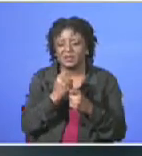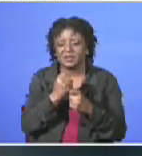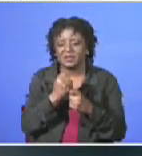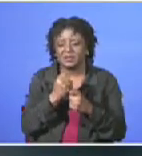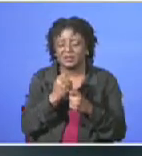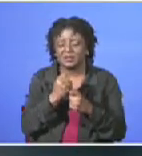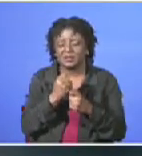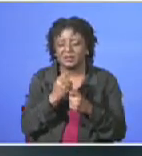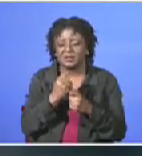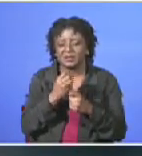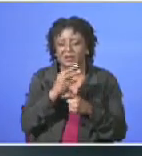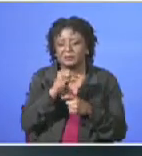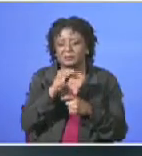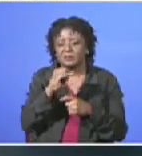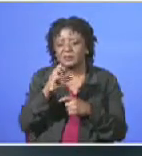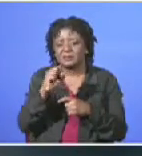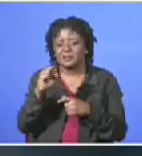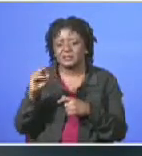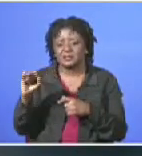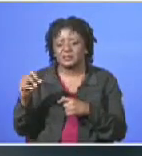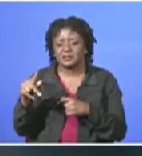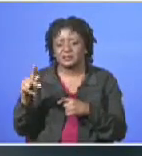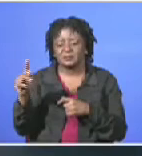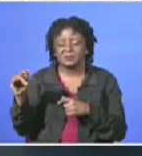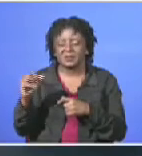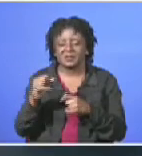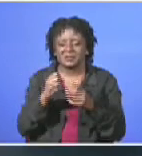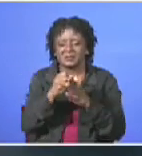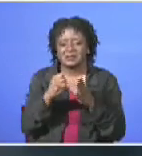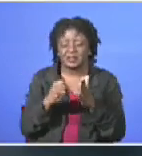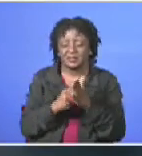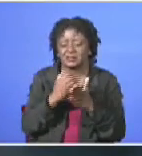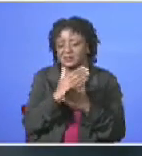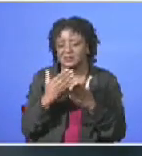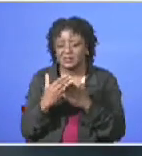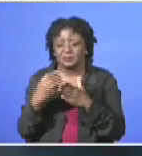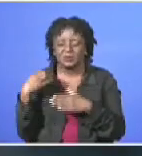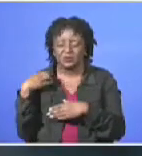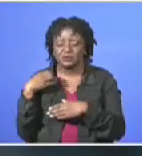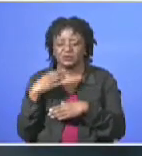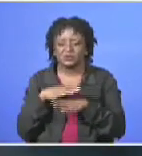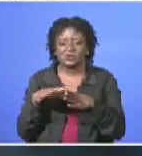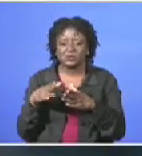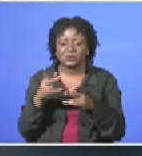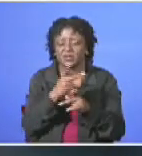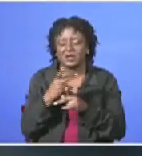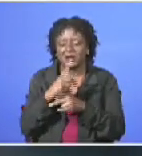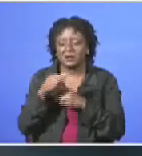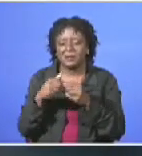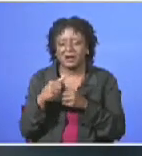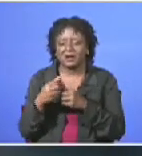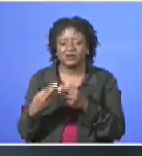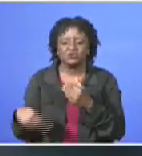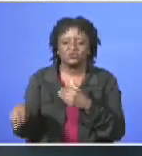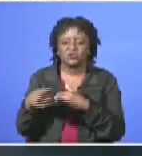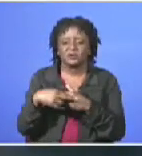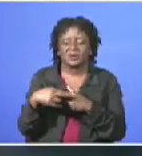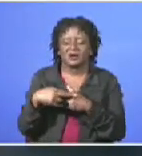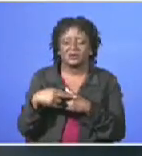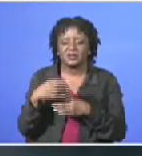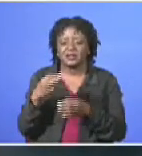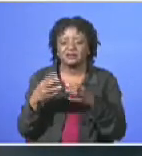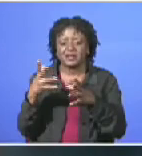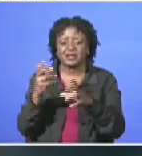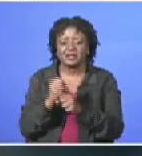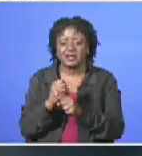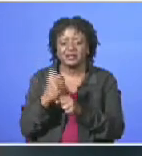So we have to find other ways to gain advantages. And there are some coaches out there that don't even care about rebounding if they could shoot the three ball. So if we could